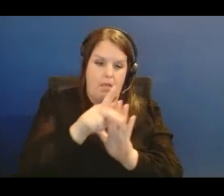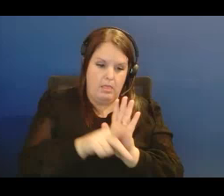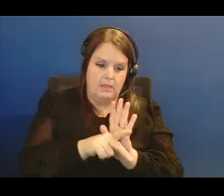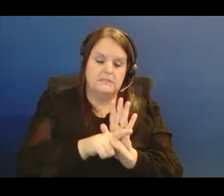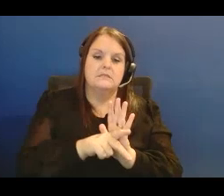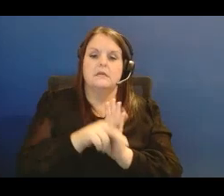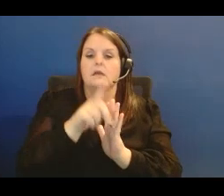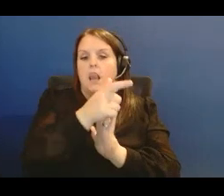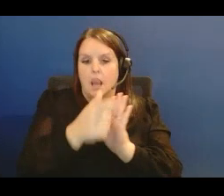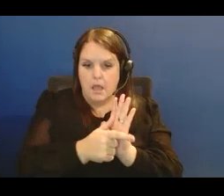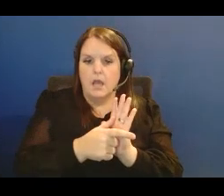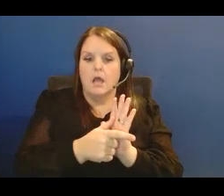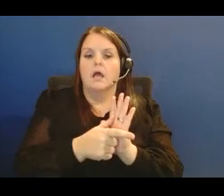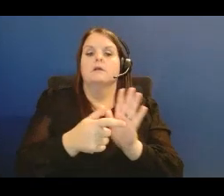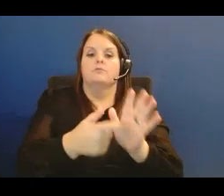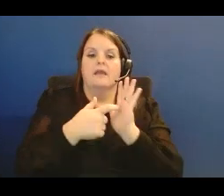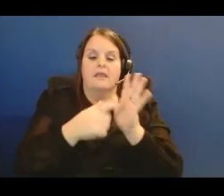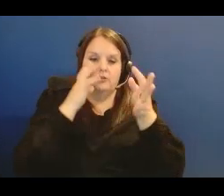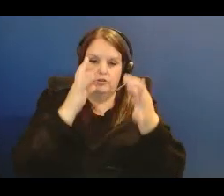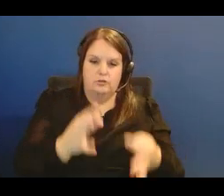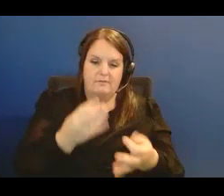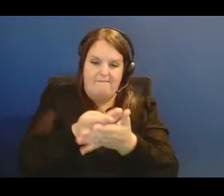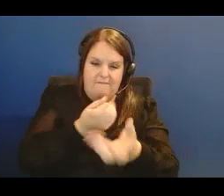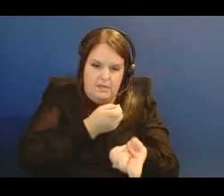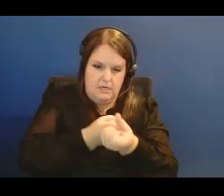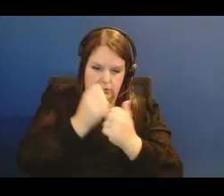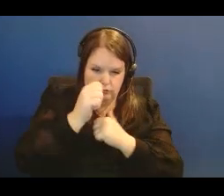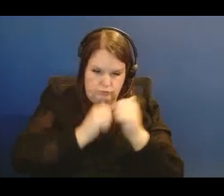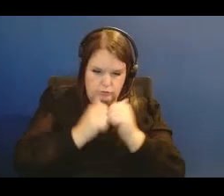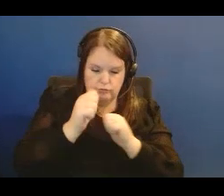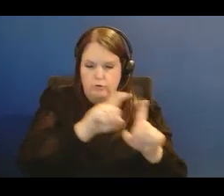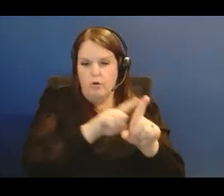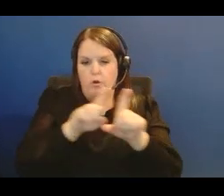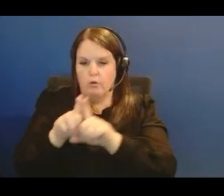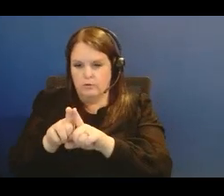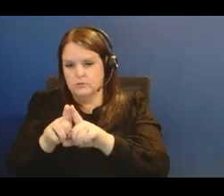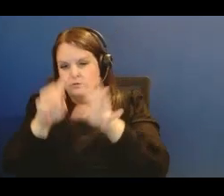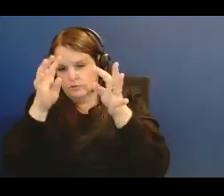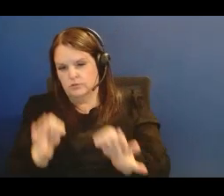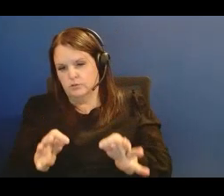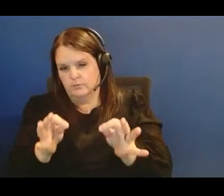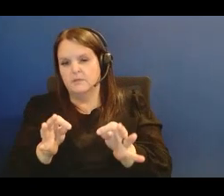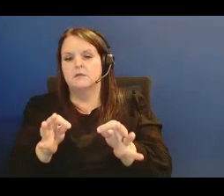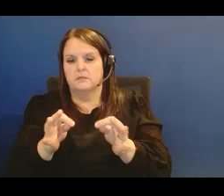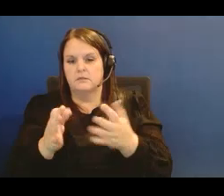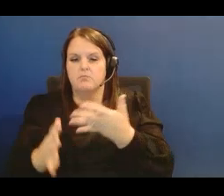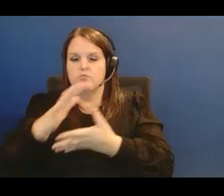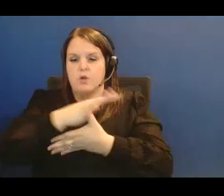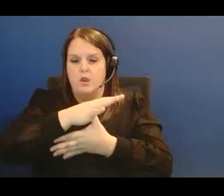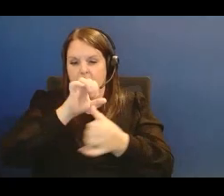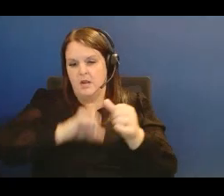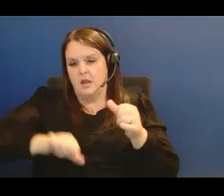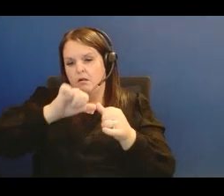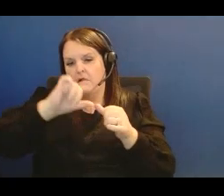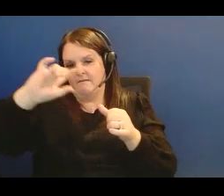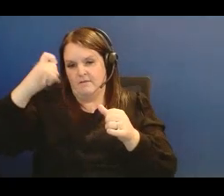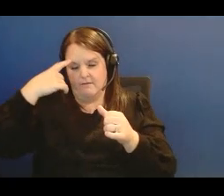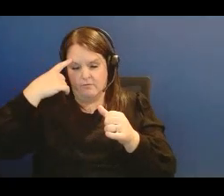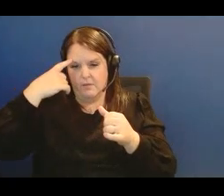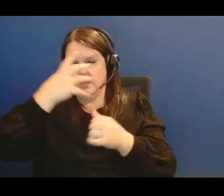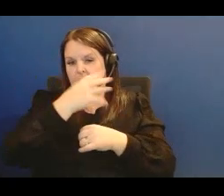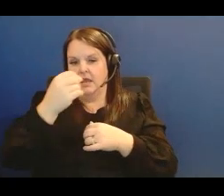laws, our regulations determine our funding structures, it also determines the priority areas of our government